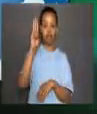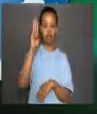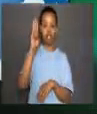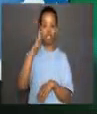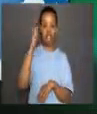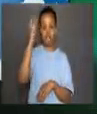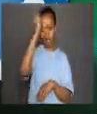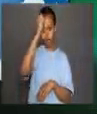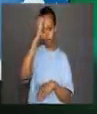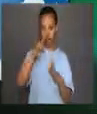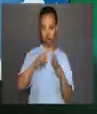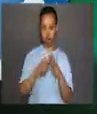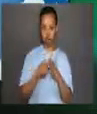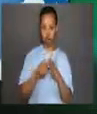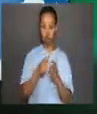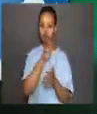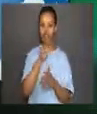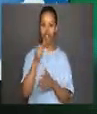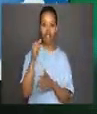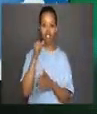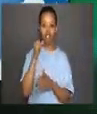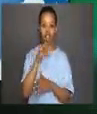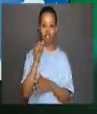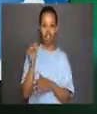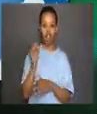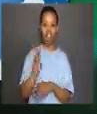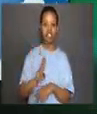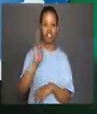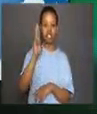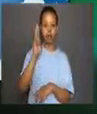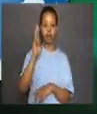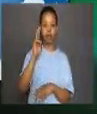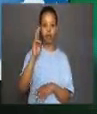Europe, Asia, and North America.